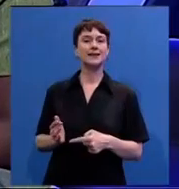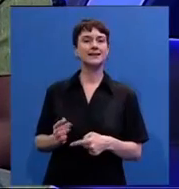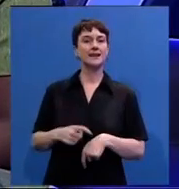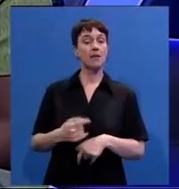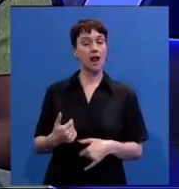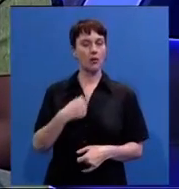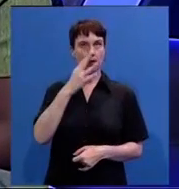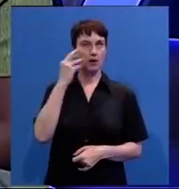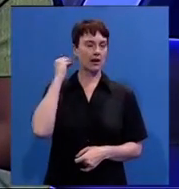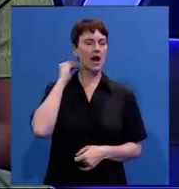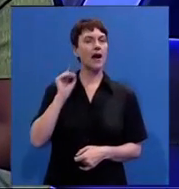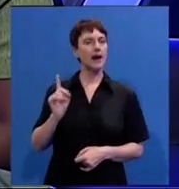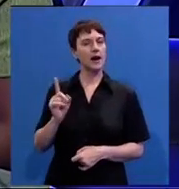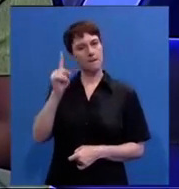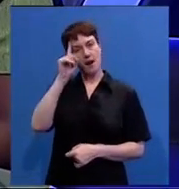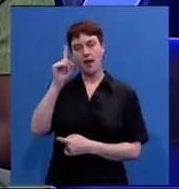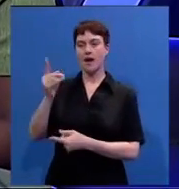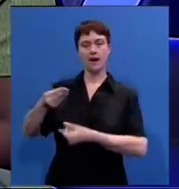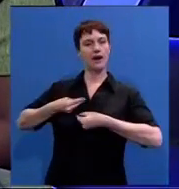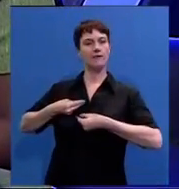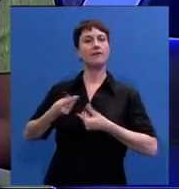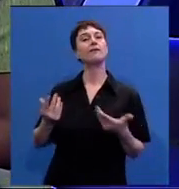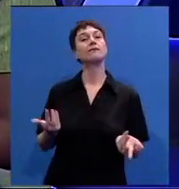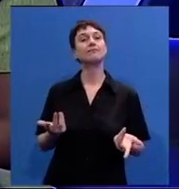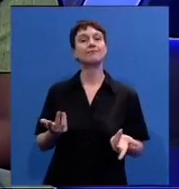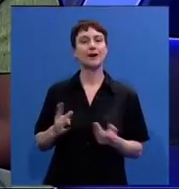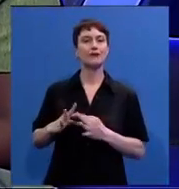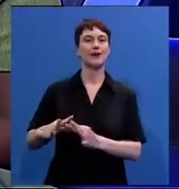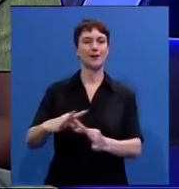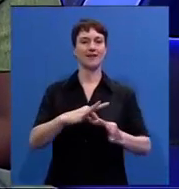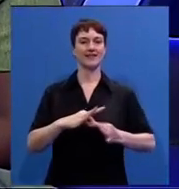on Madiba's legacy of reconciliation.